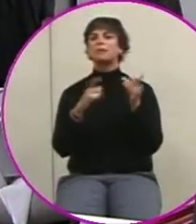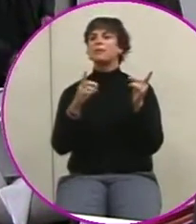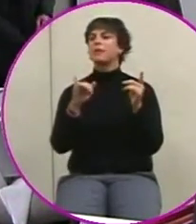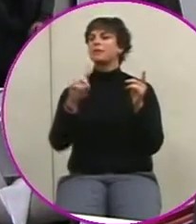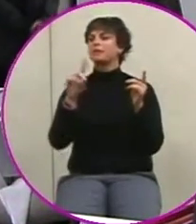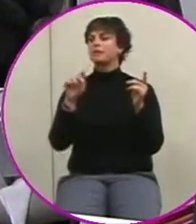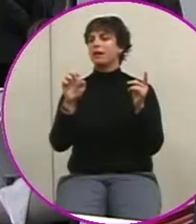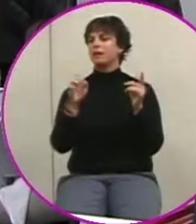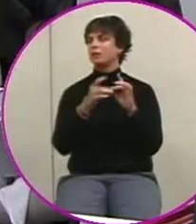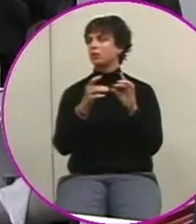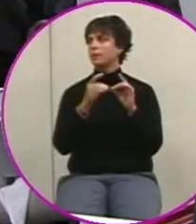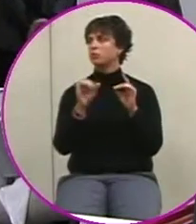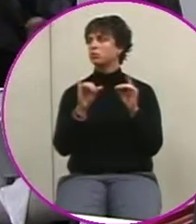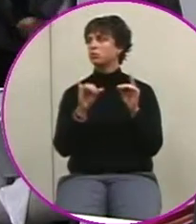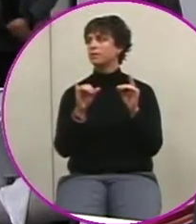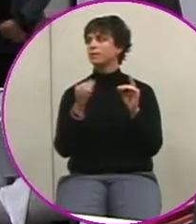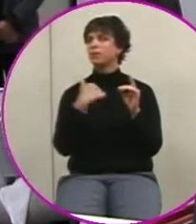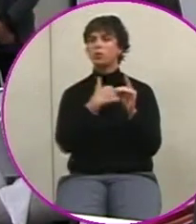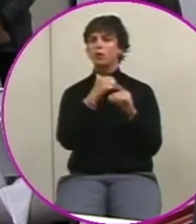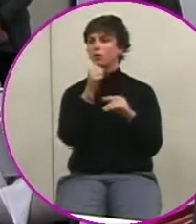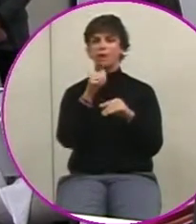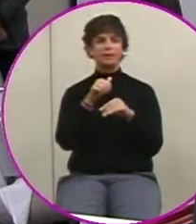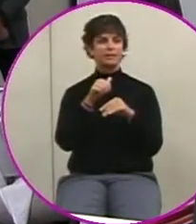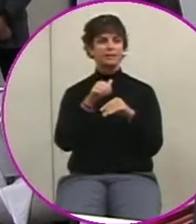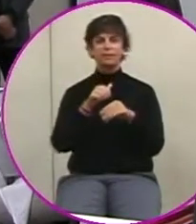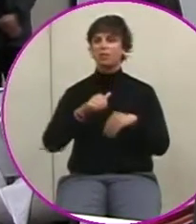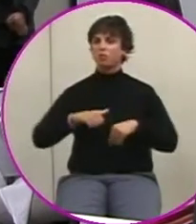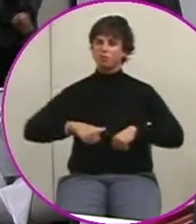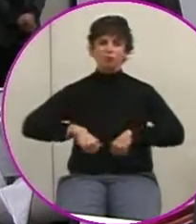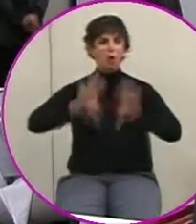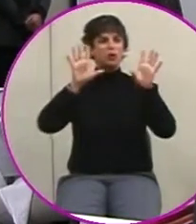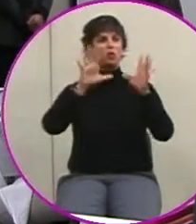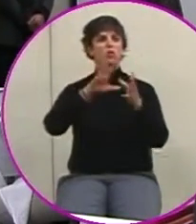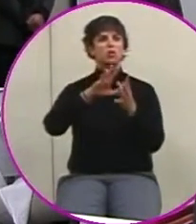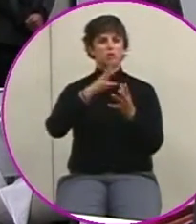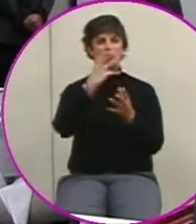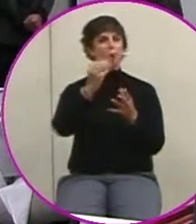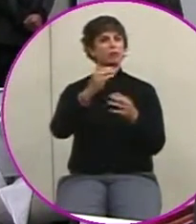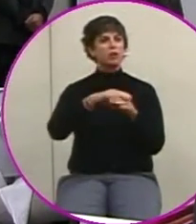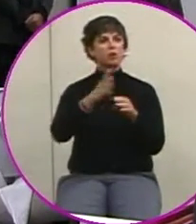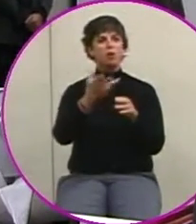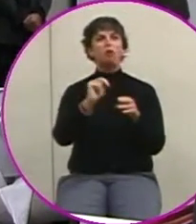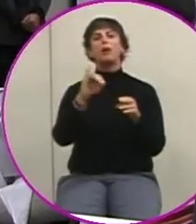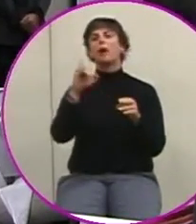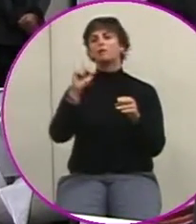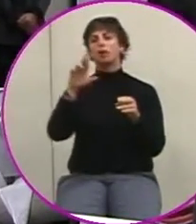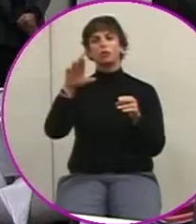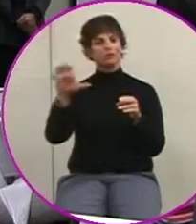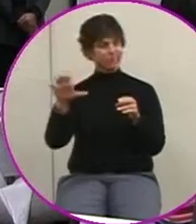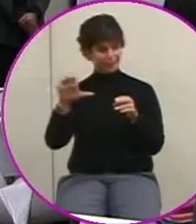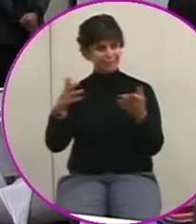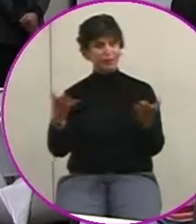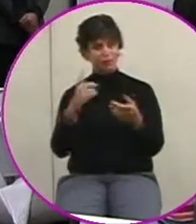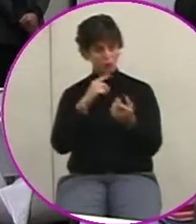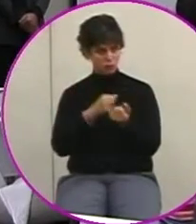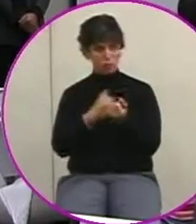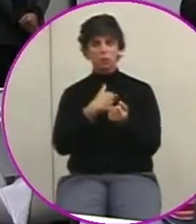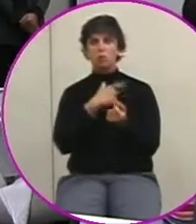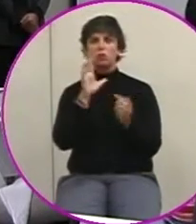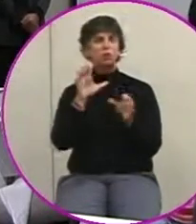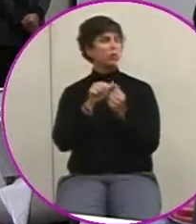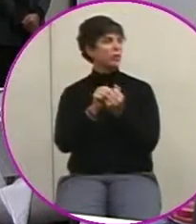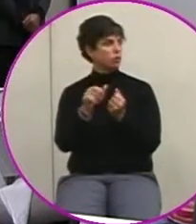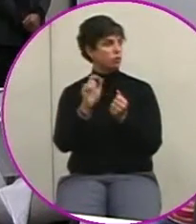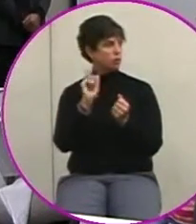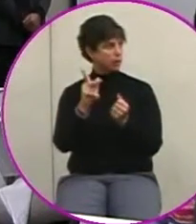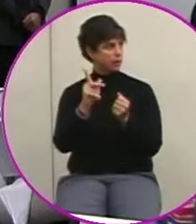as well. And we're not sending you to the wolves on your own. ISRC is available for support. We will do it with you.